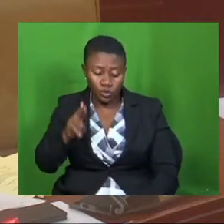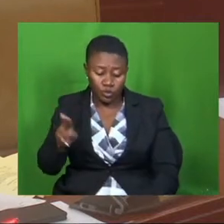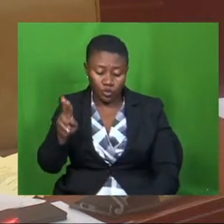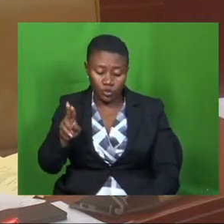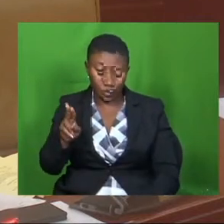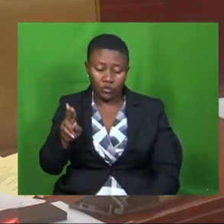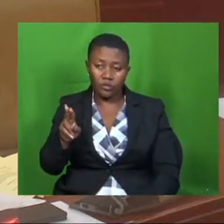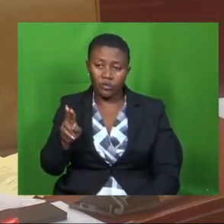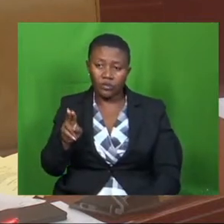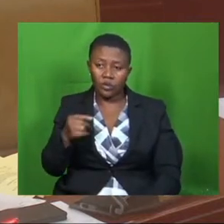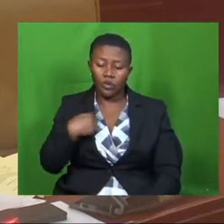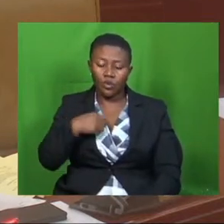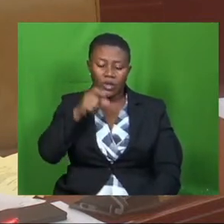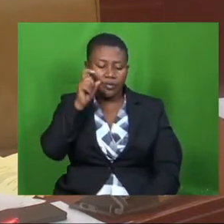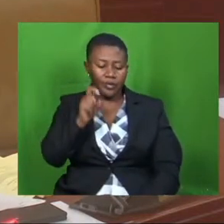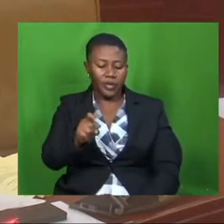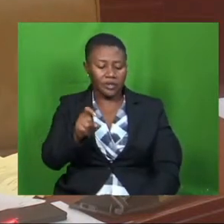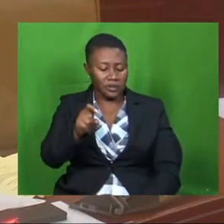procedure.